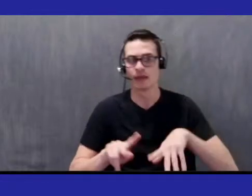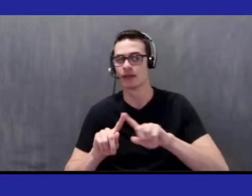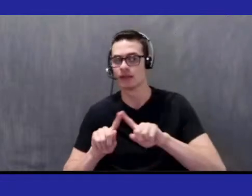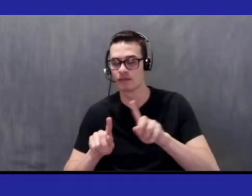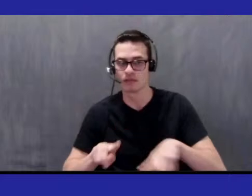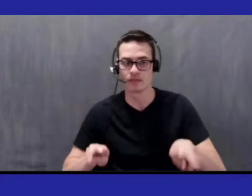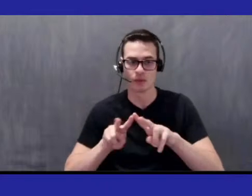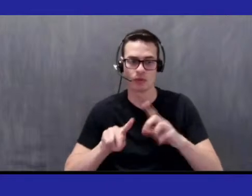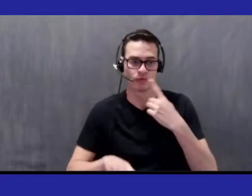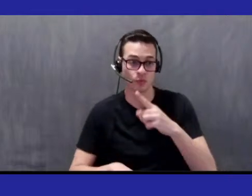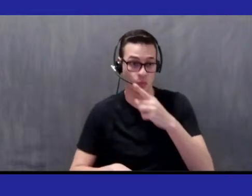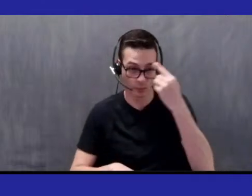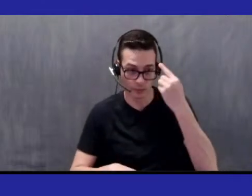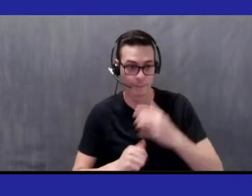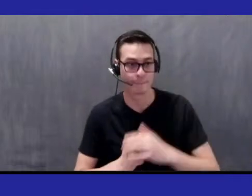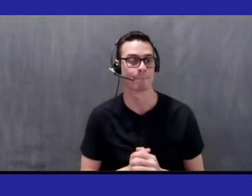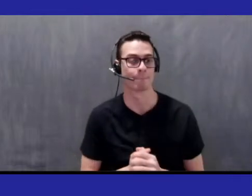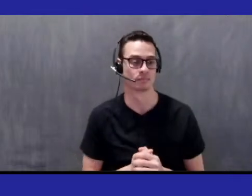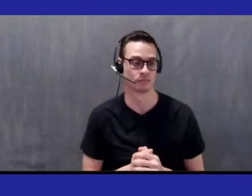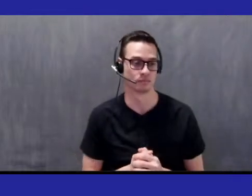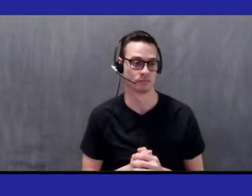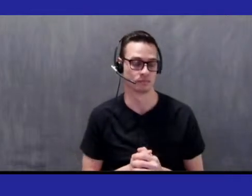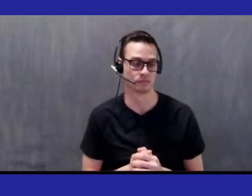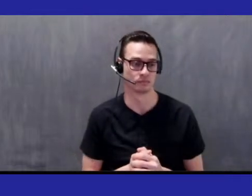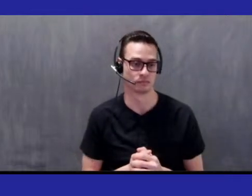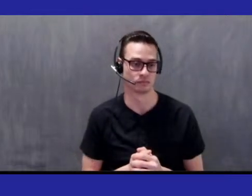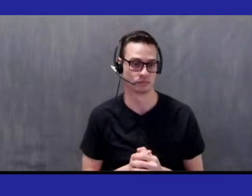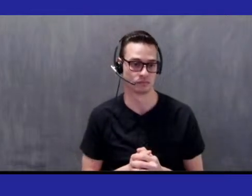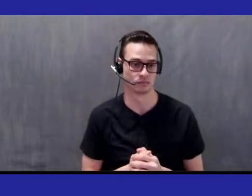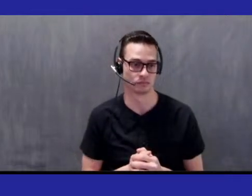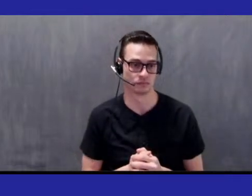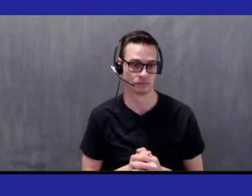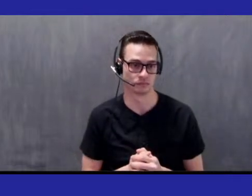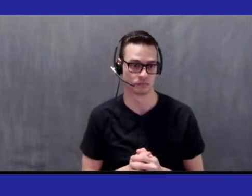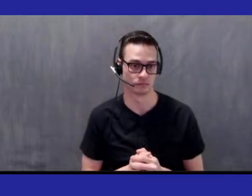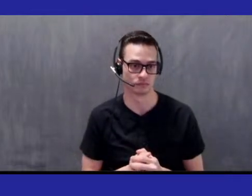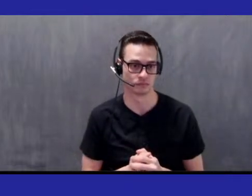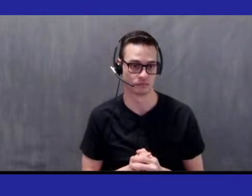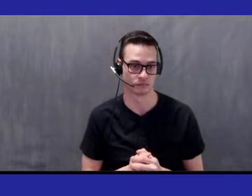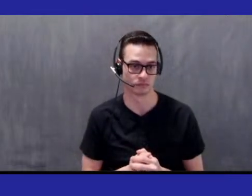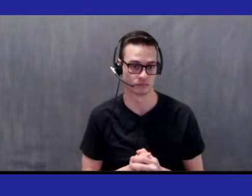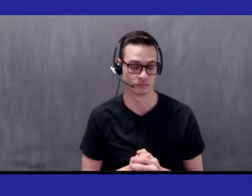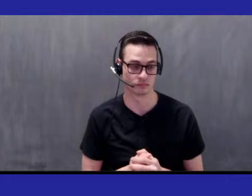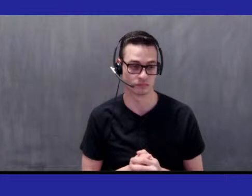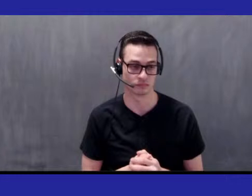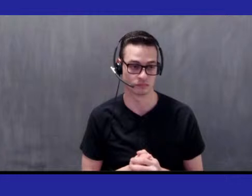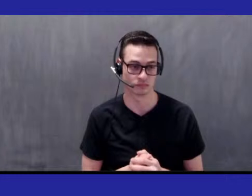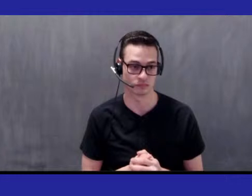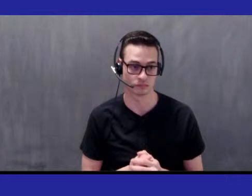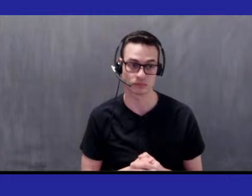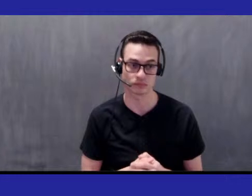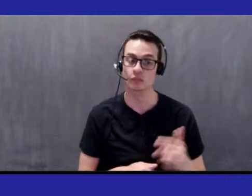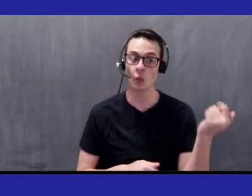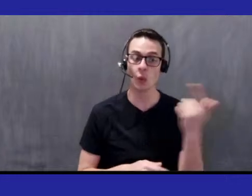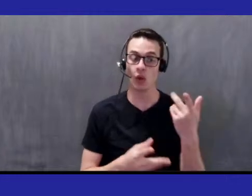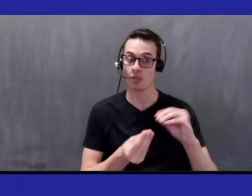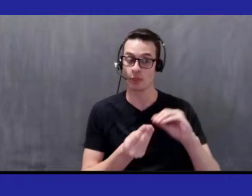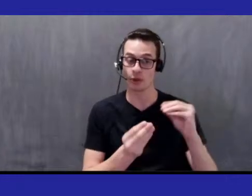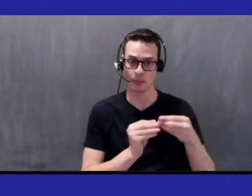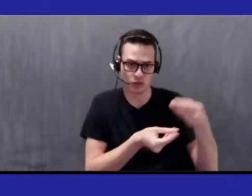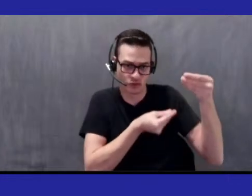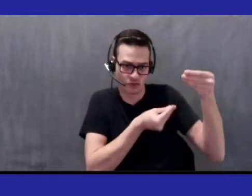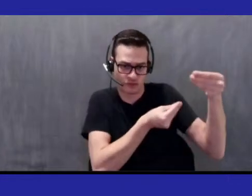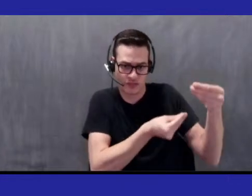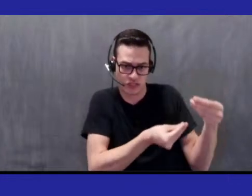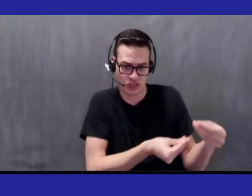Black, 1 white, and all the other inputs to the algorithm are exactly the same. But then for that